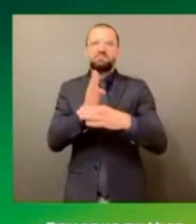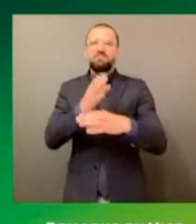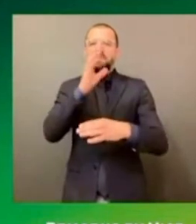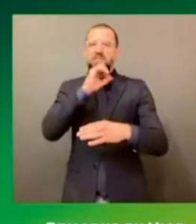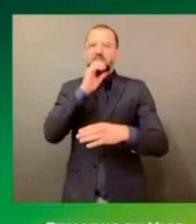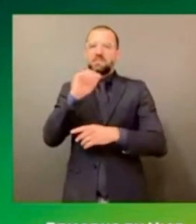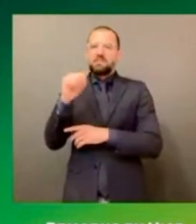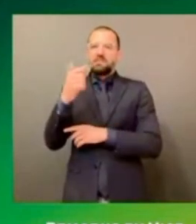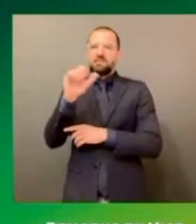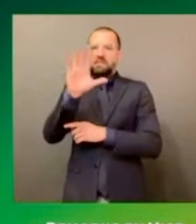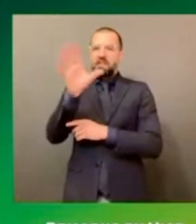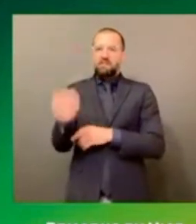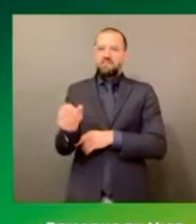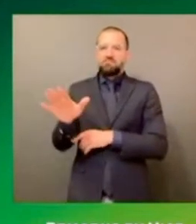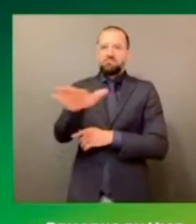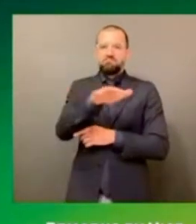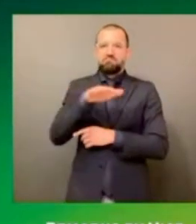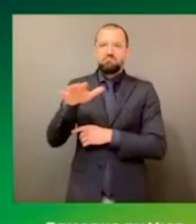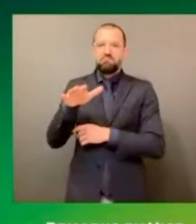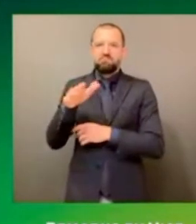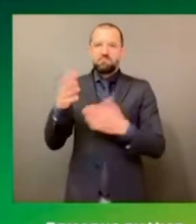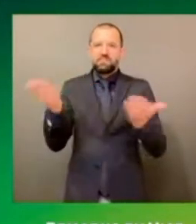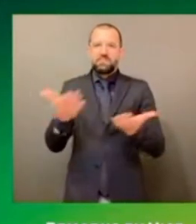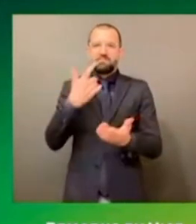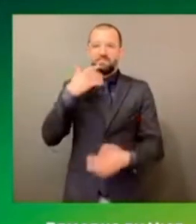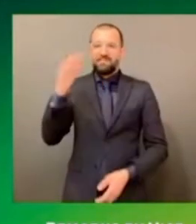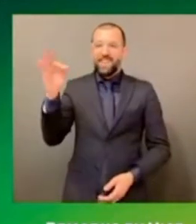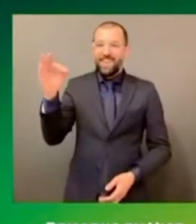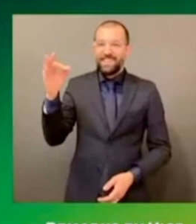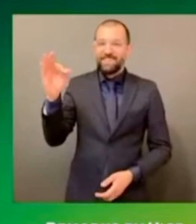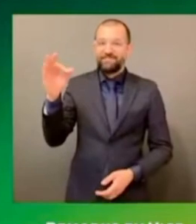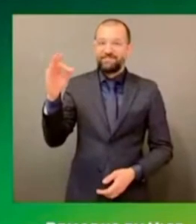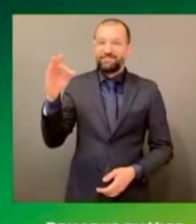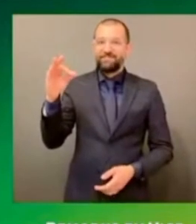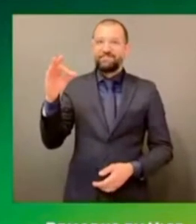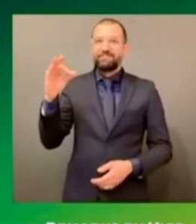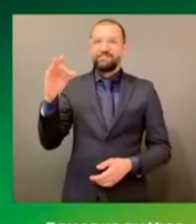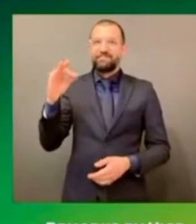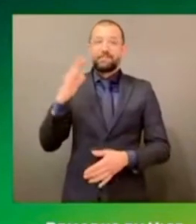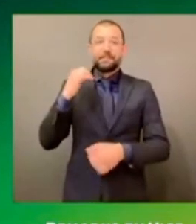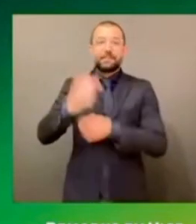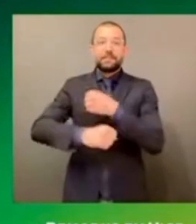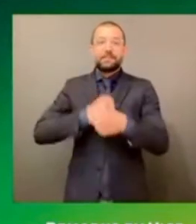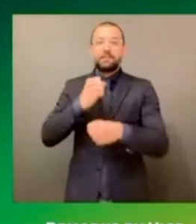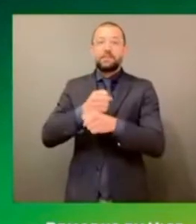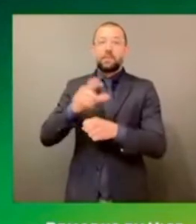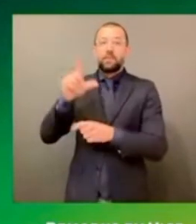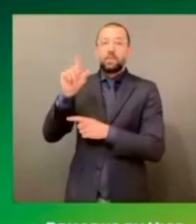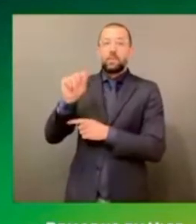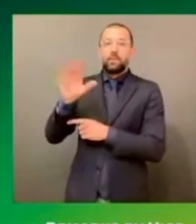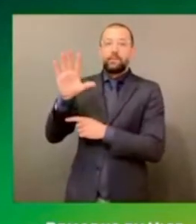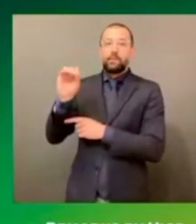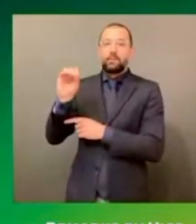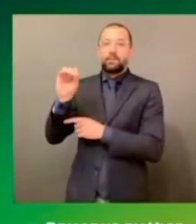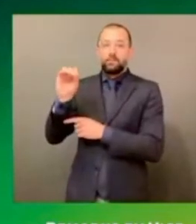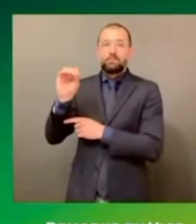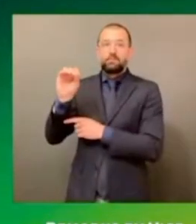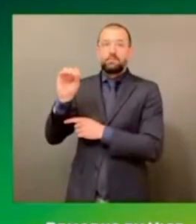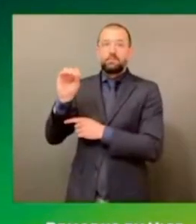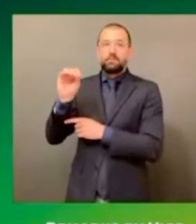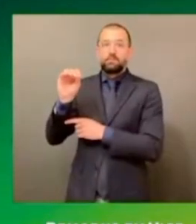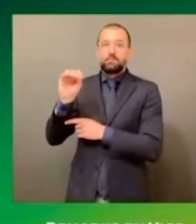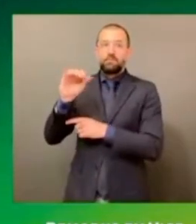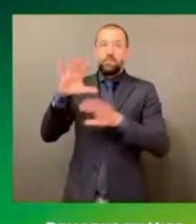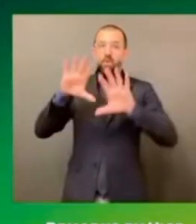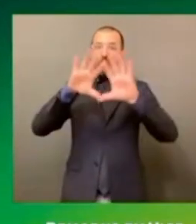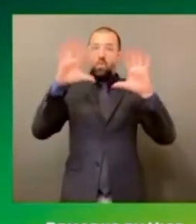19. By 2050, one in four people in the entire world will